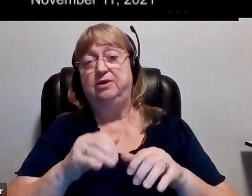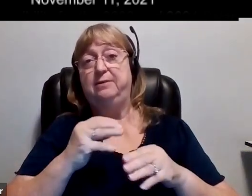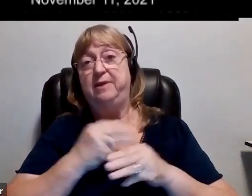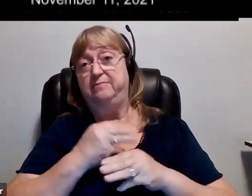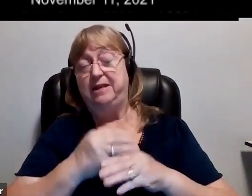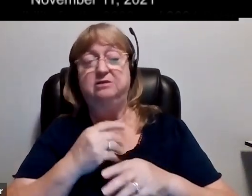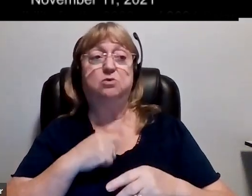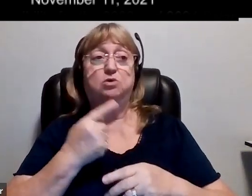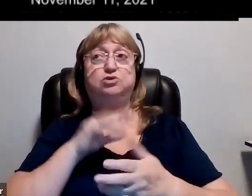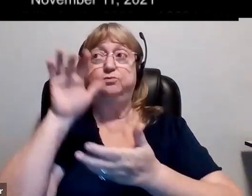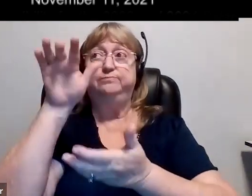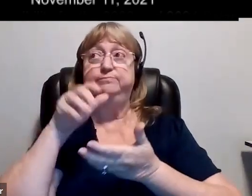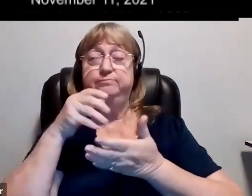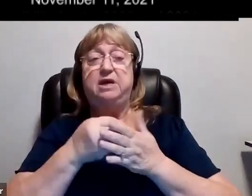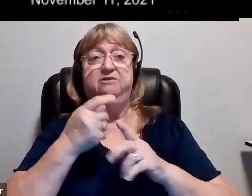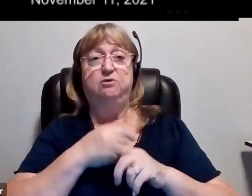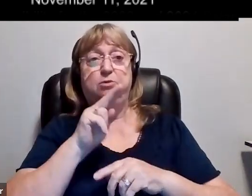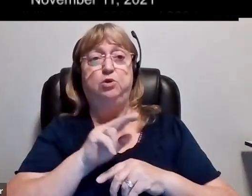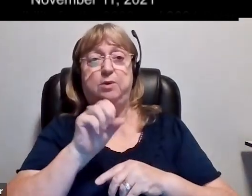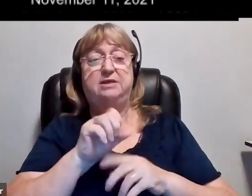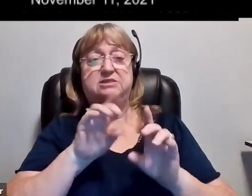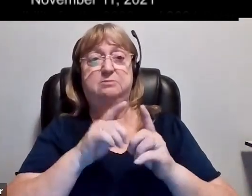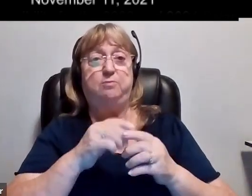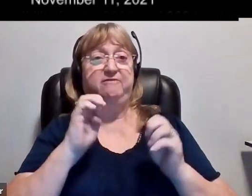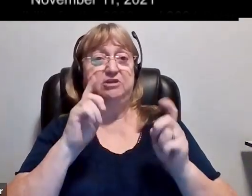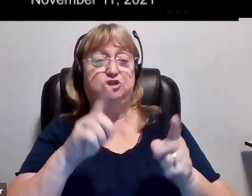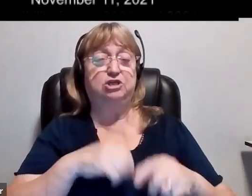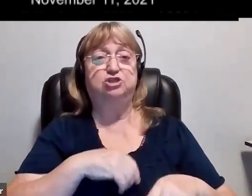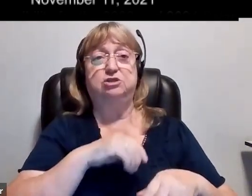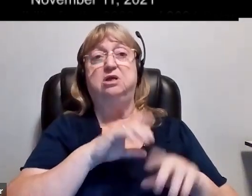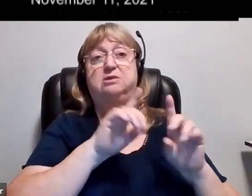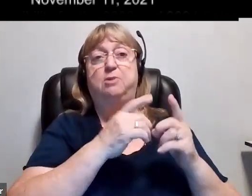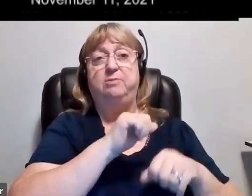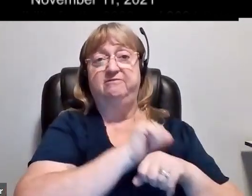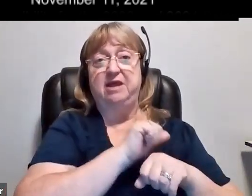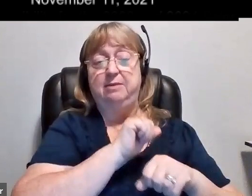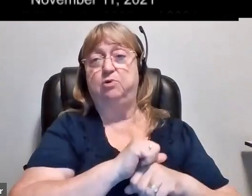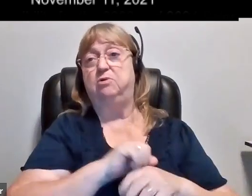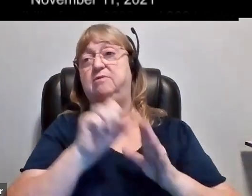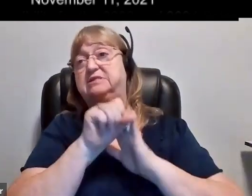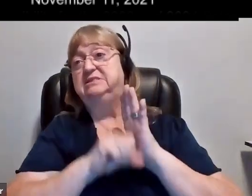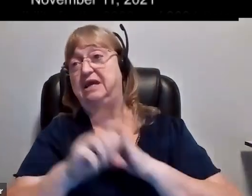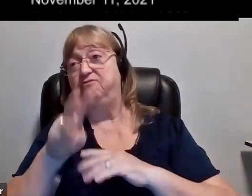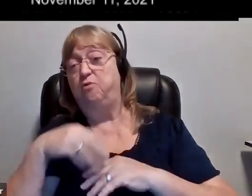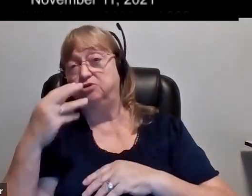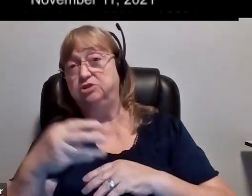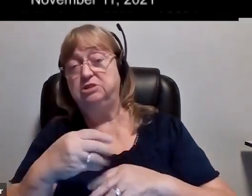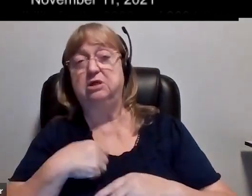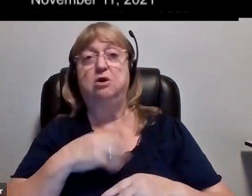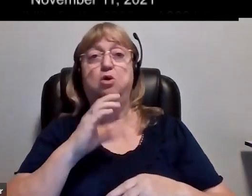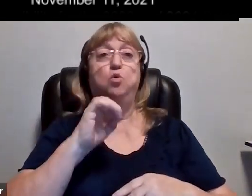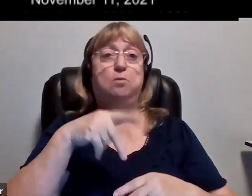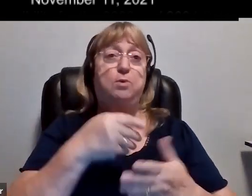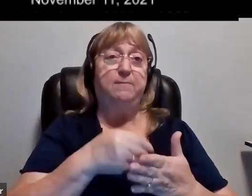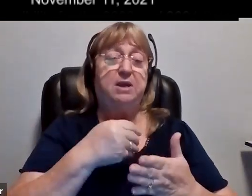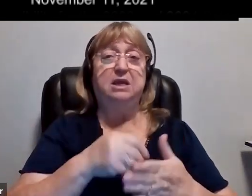get money from the U.S. Department of Education, the Department of Labor, the state of Washington, corporate funds, private funds, you name